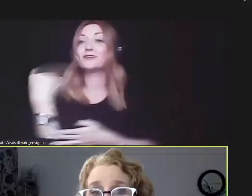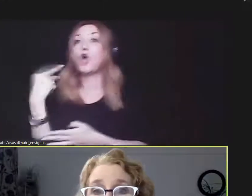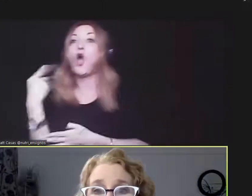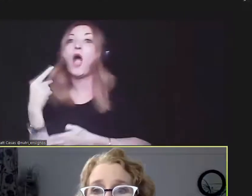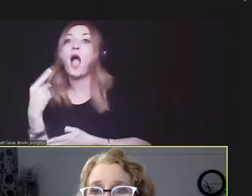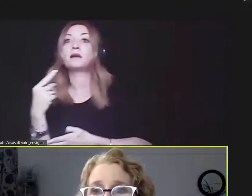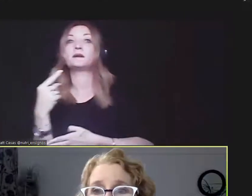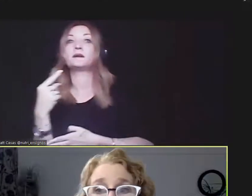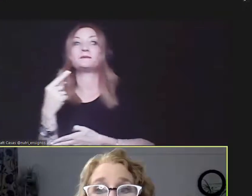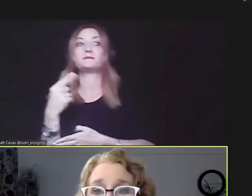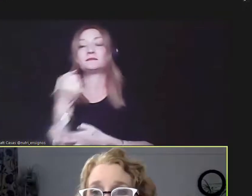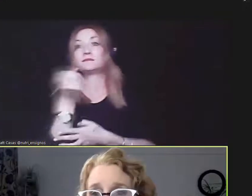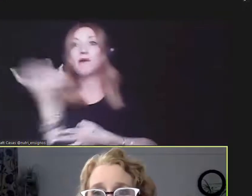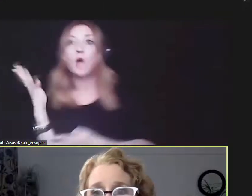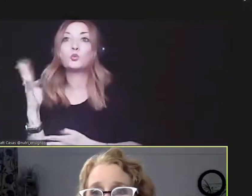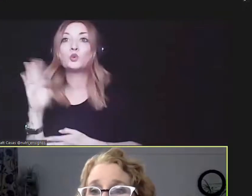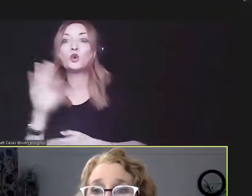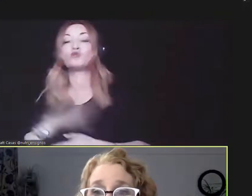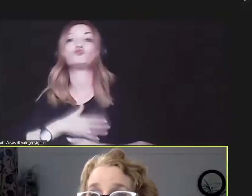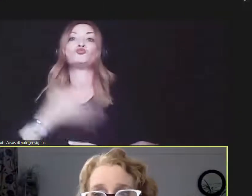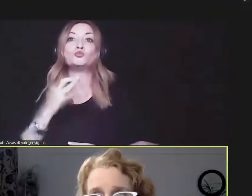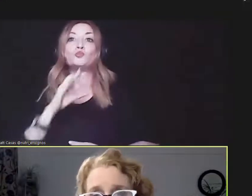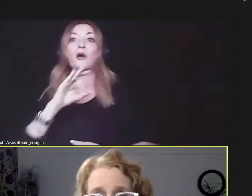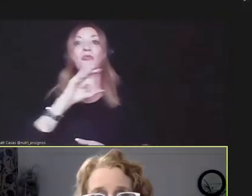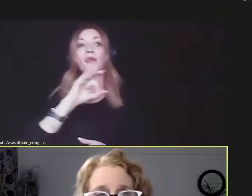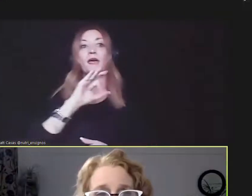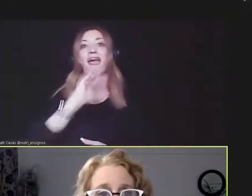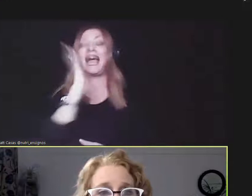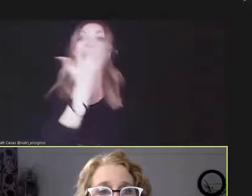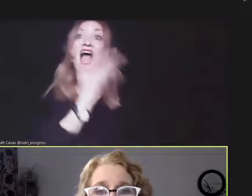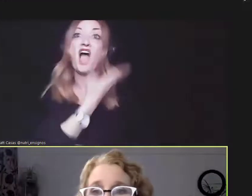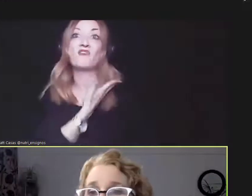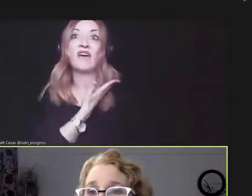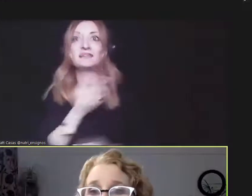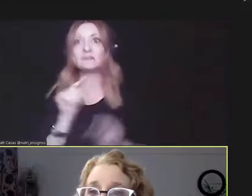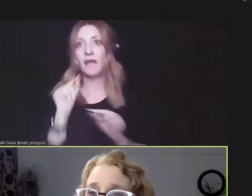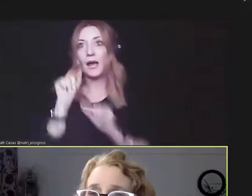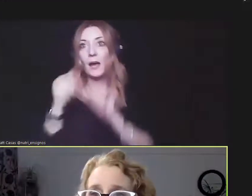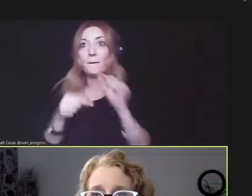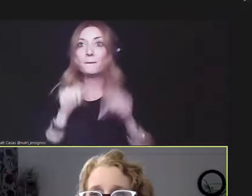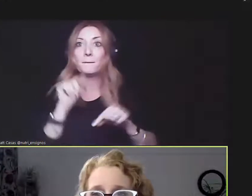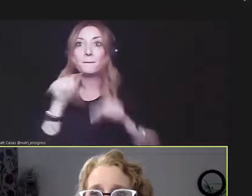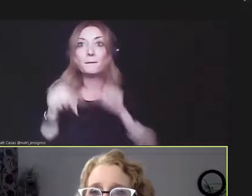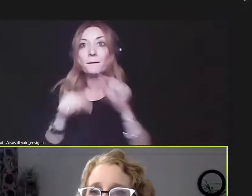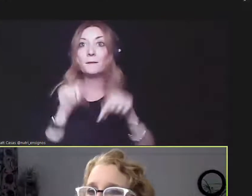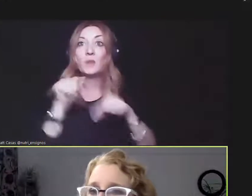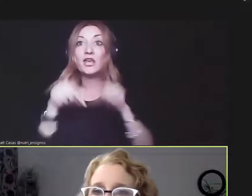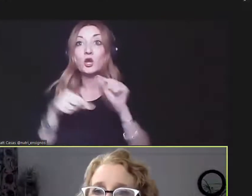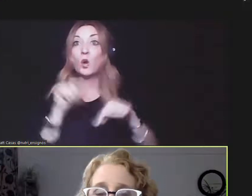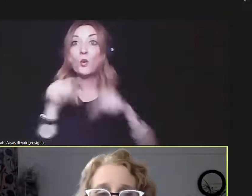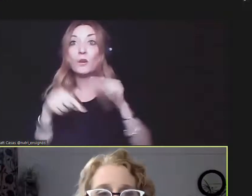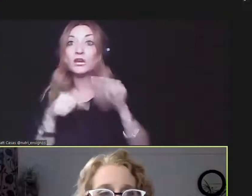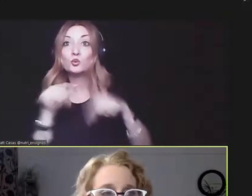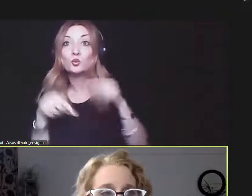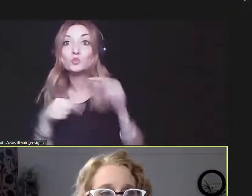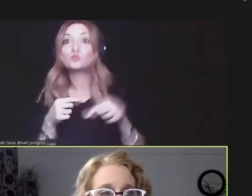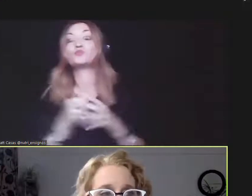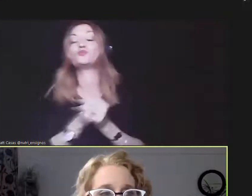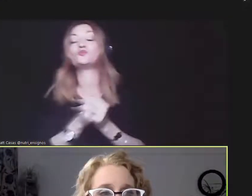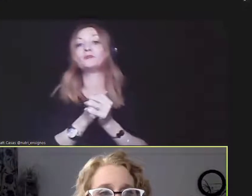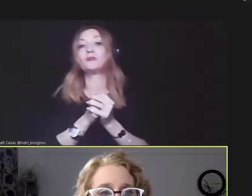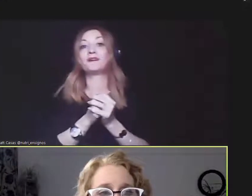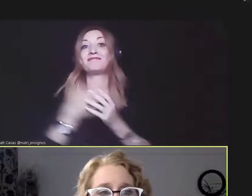so can disinfectant cleaning products. They can also disrupt that gut